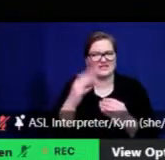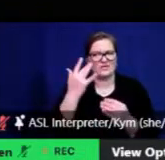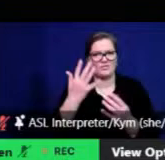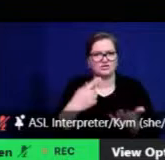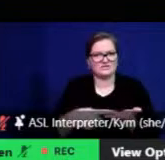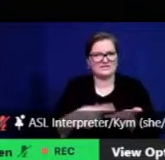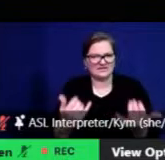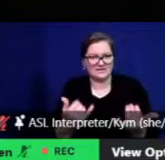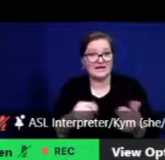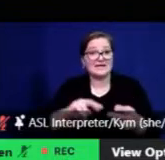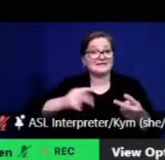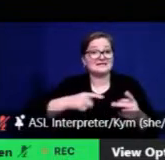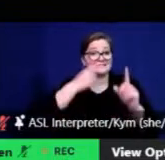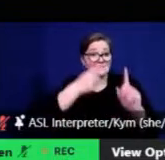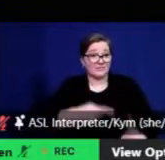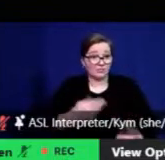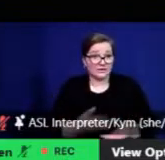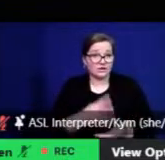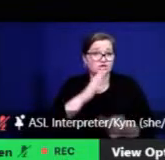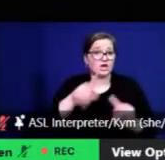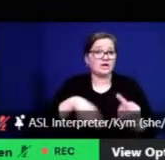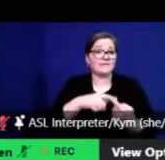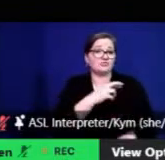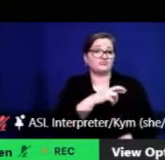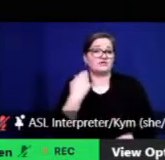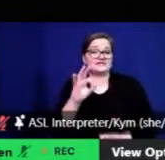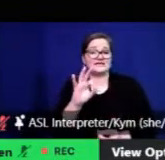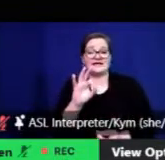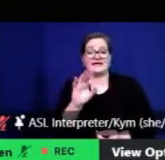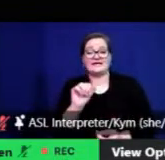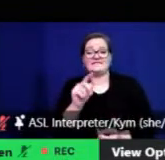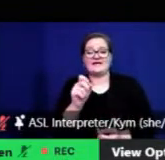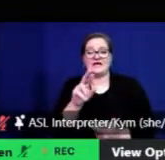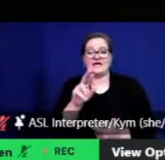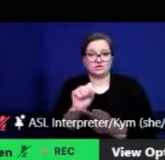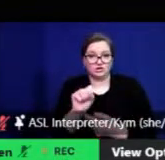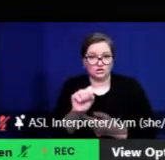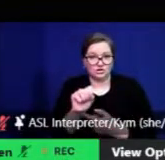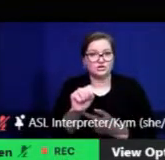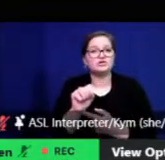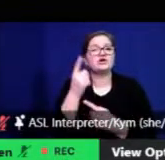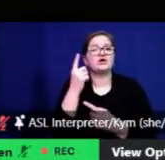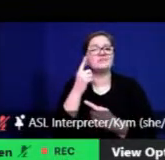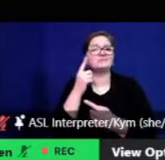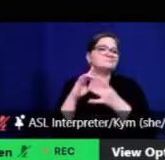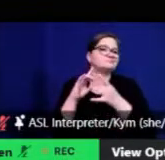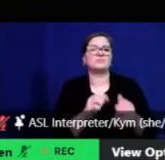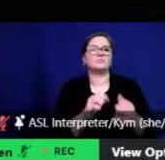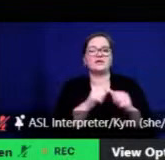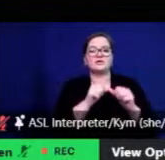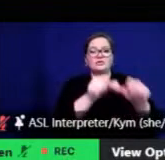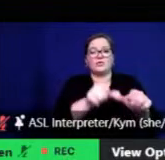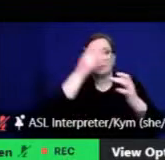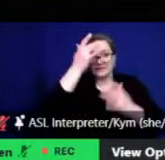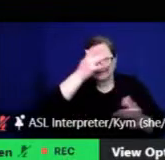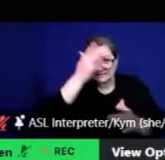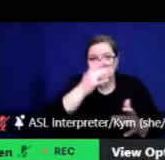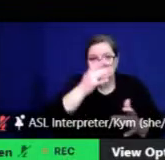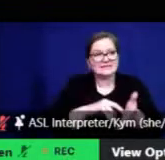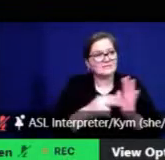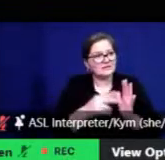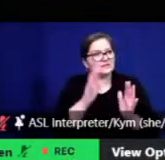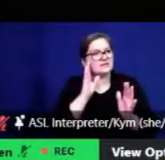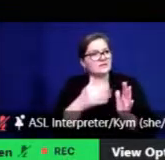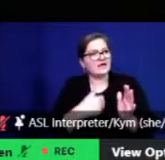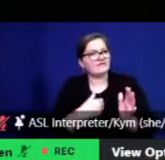second bullet here is actually talking about risk factors that are also chronic diseases that put us at risk for